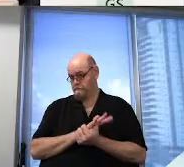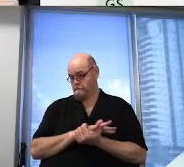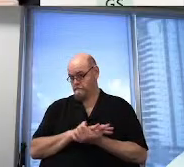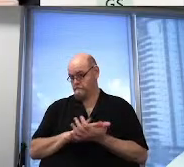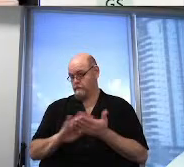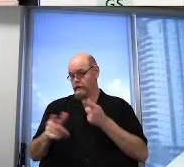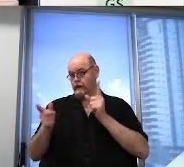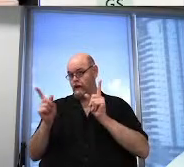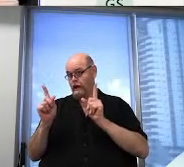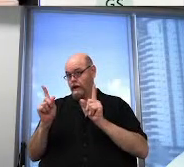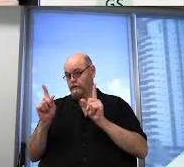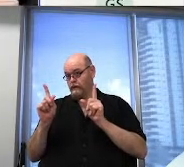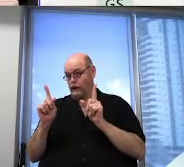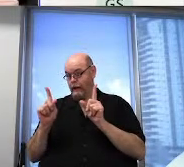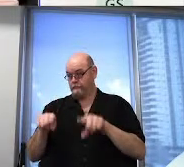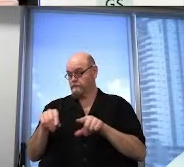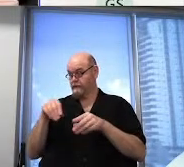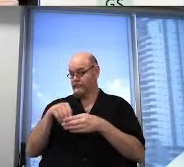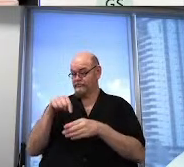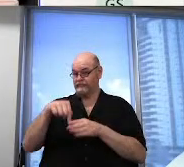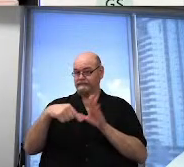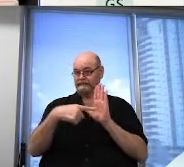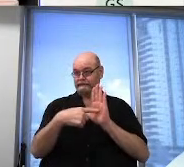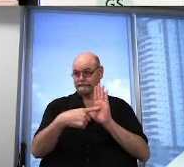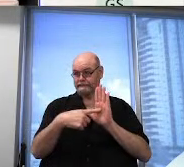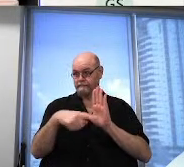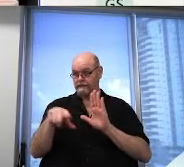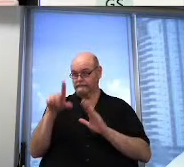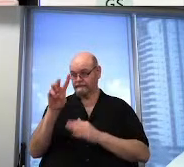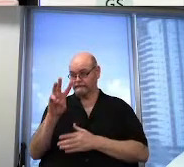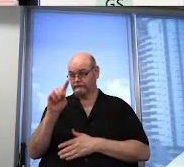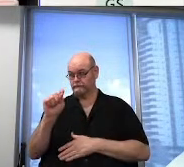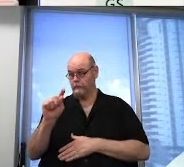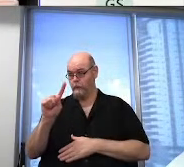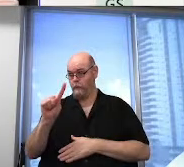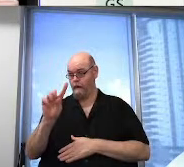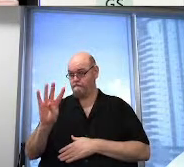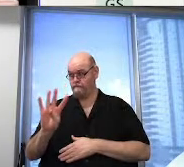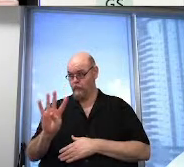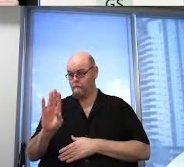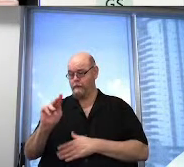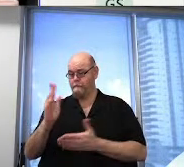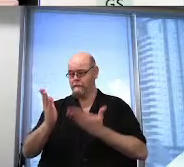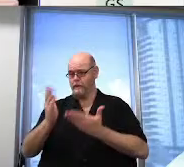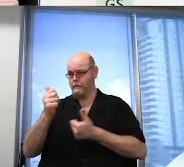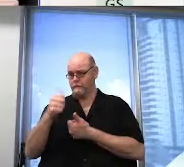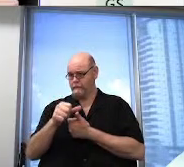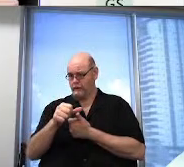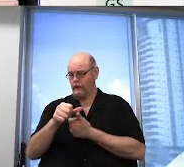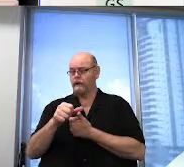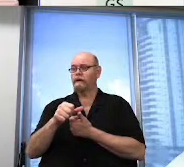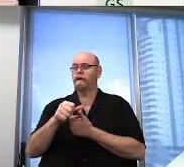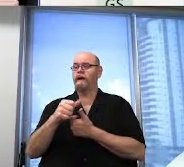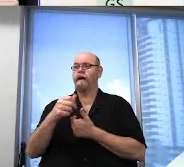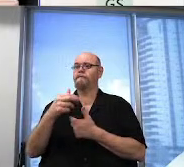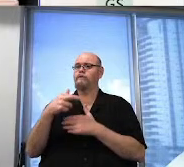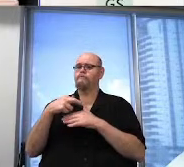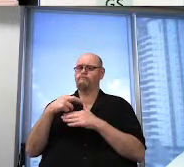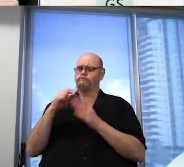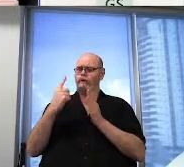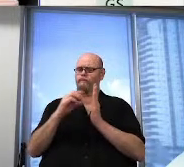Well, it happens to be still in this exhibit 6.14, but I think you can remember this. There's a reference to a,